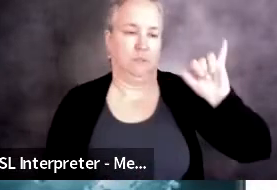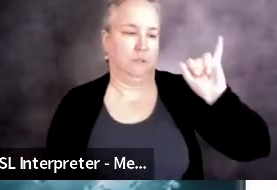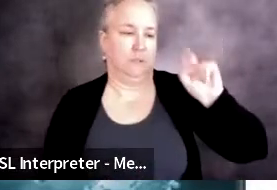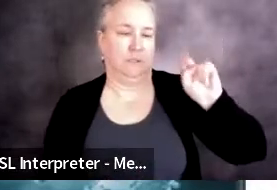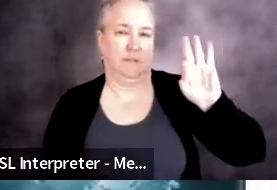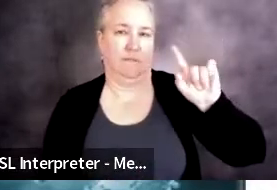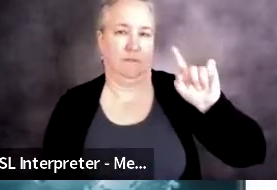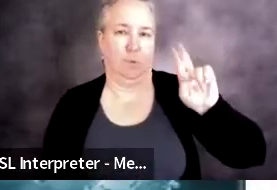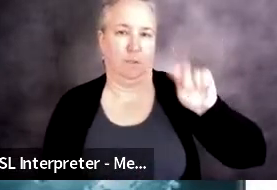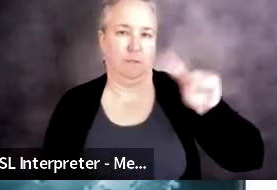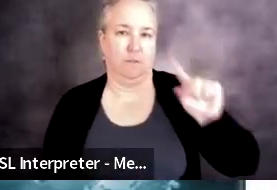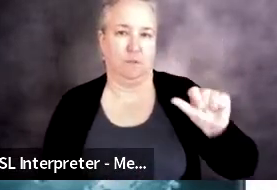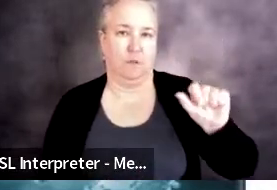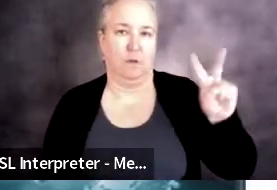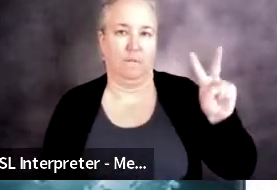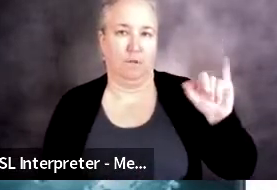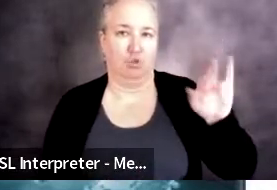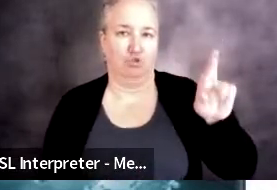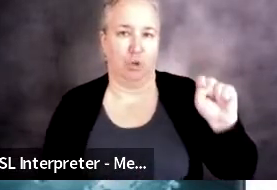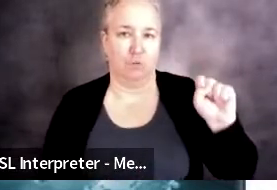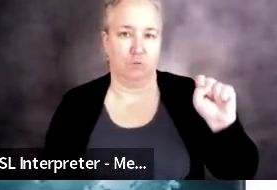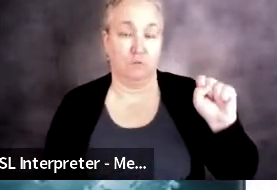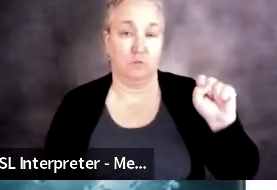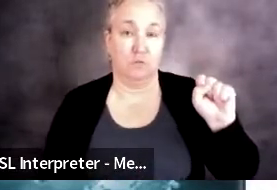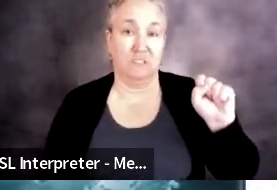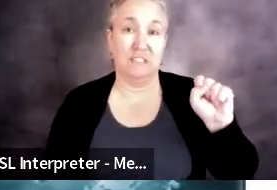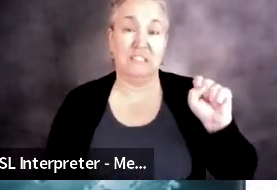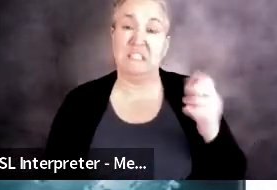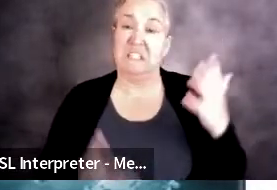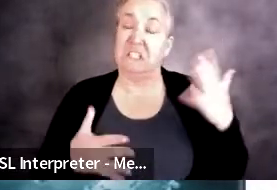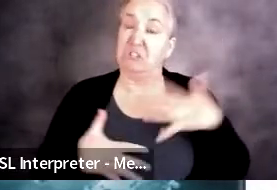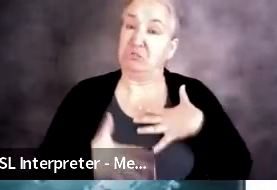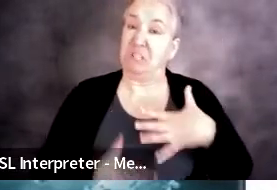of the most common respiratory infections.